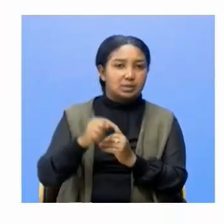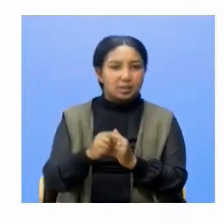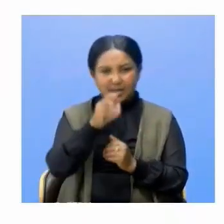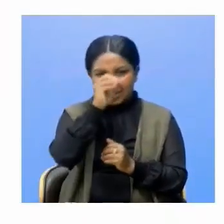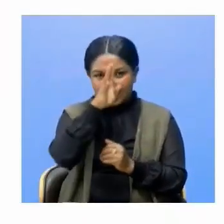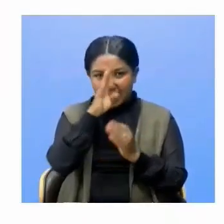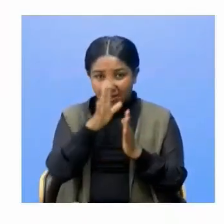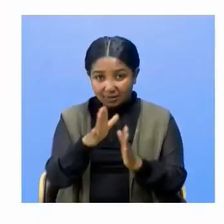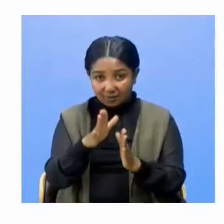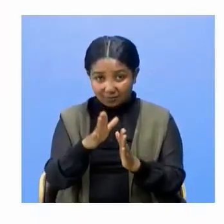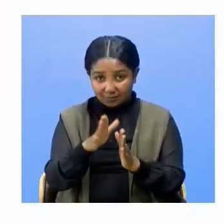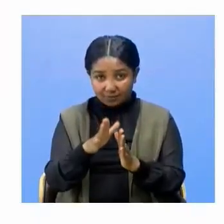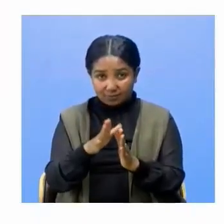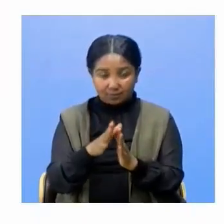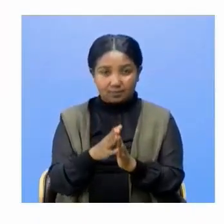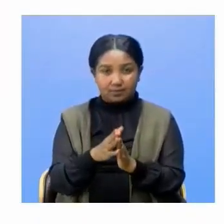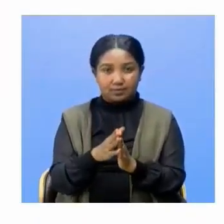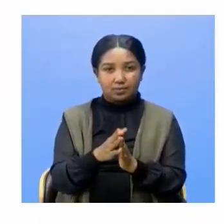creative